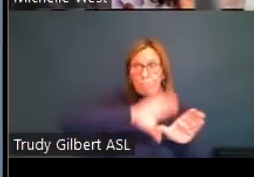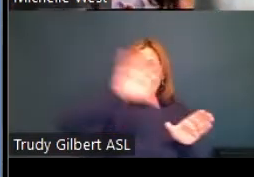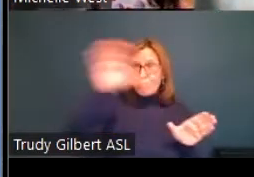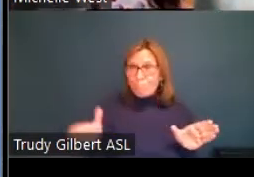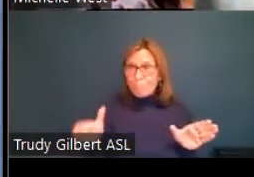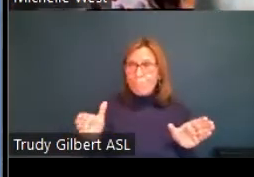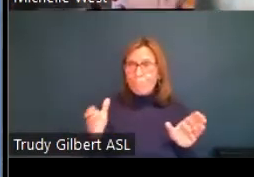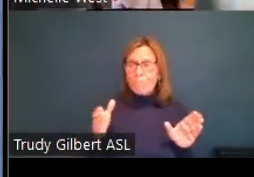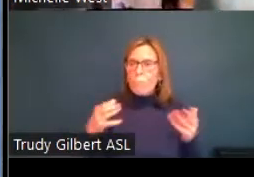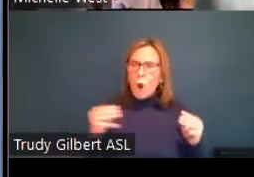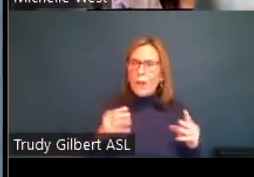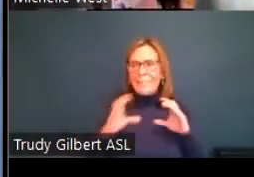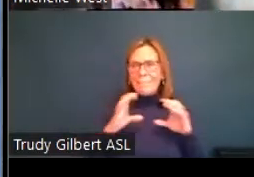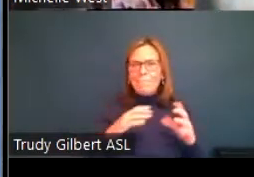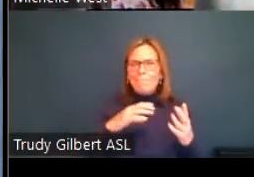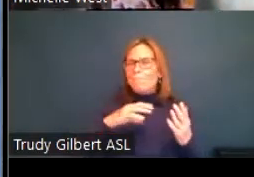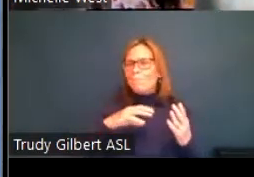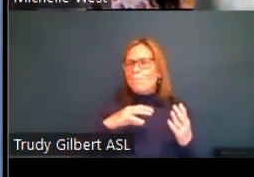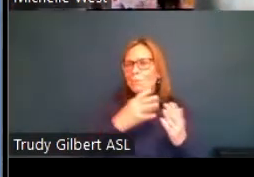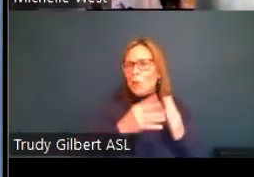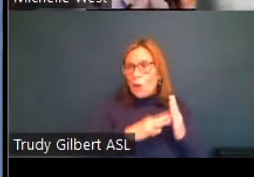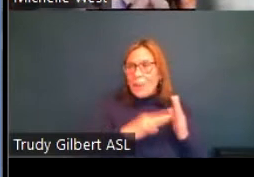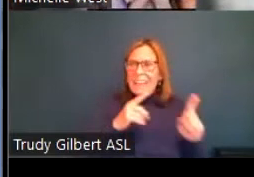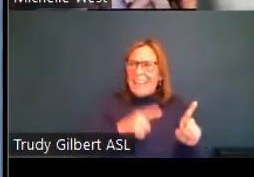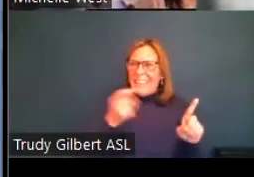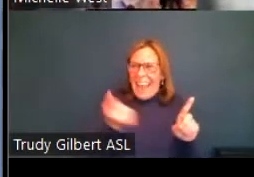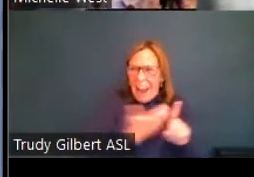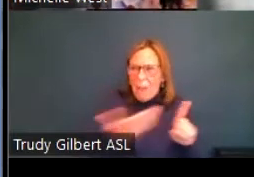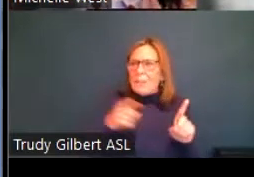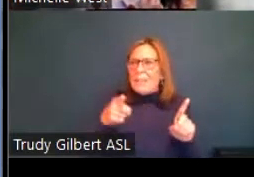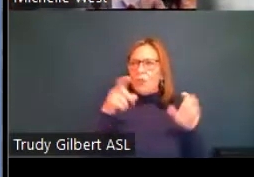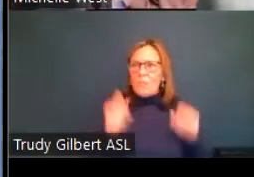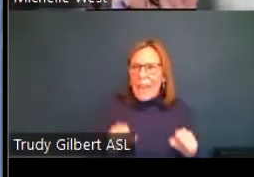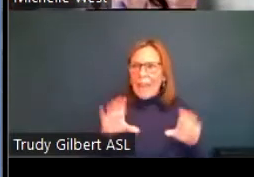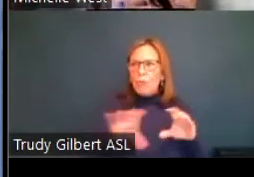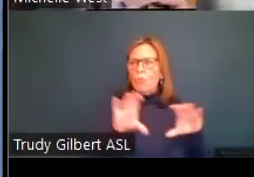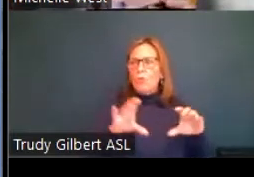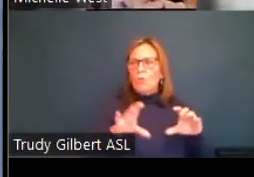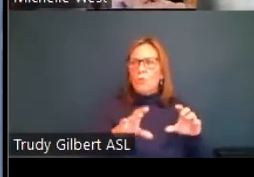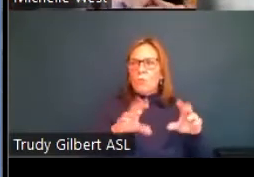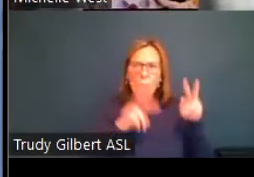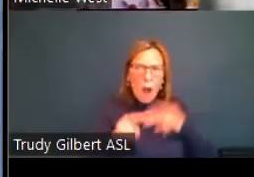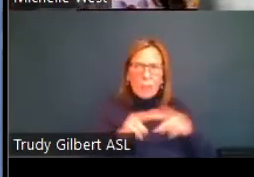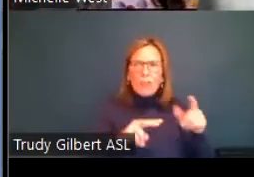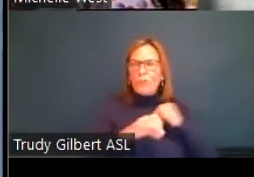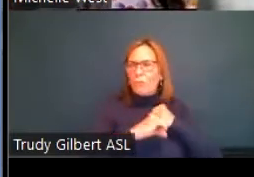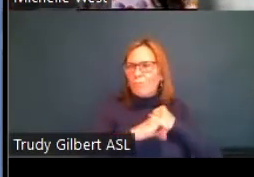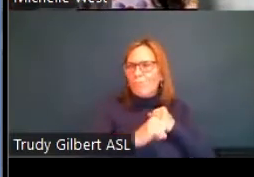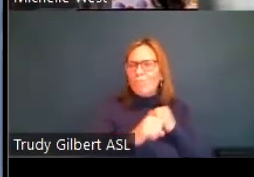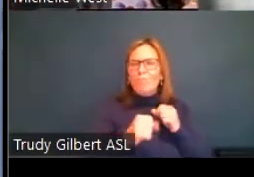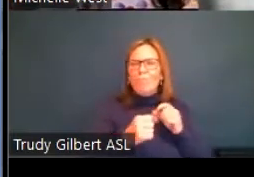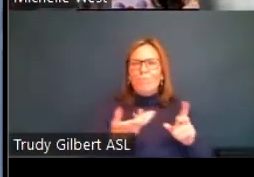everything you can do to market your nonprofit. Now, on this, you will see